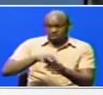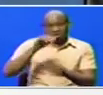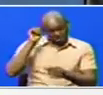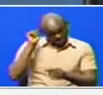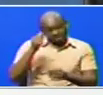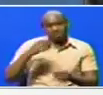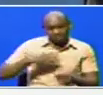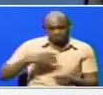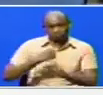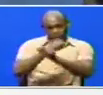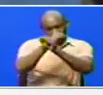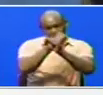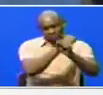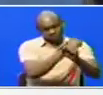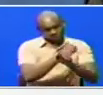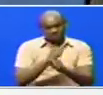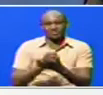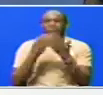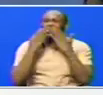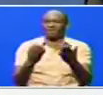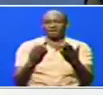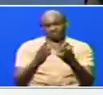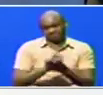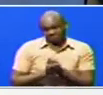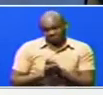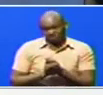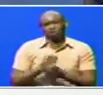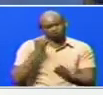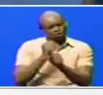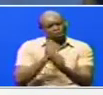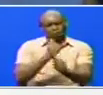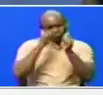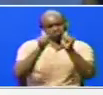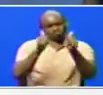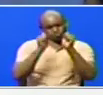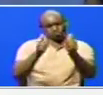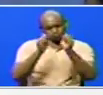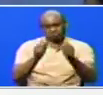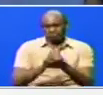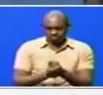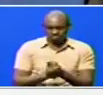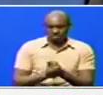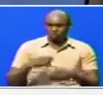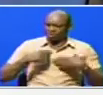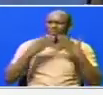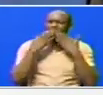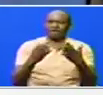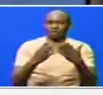Kenyans were safe. We thank them for a job well done, and we are grateful to